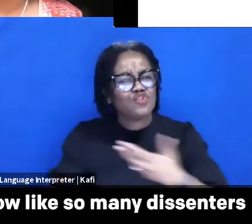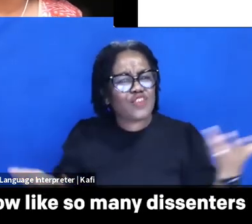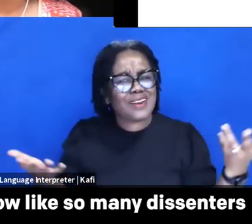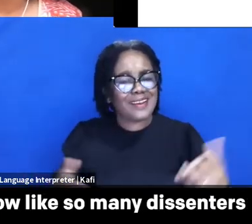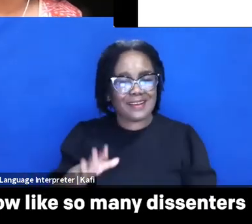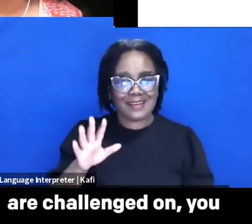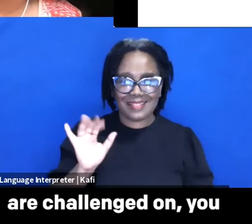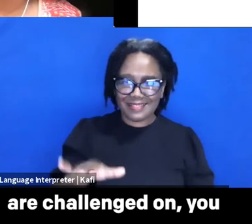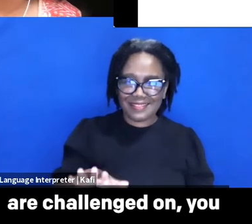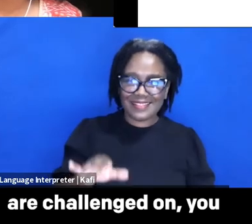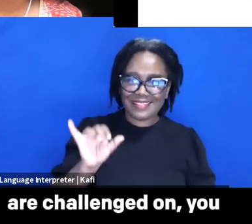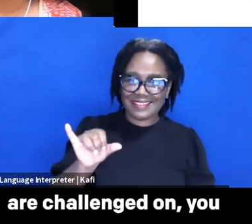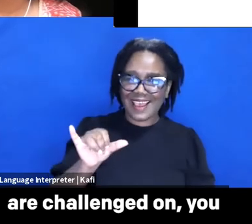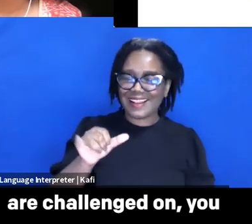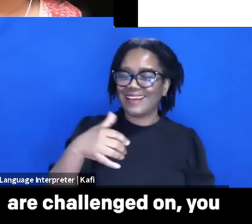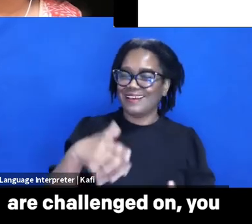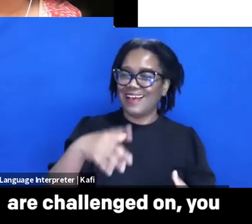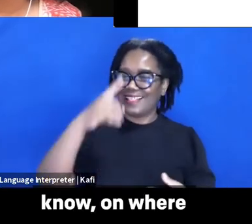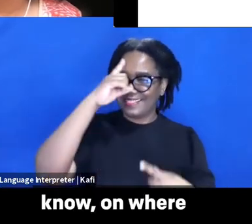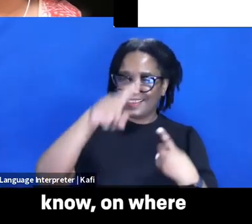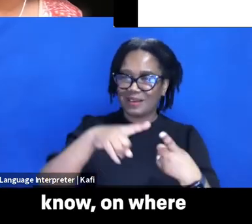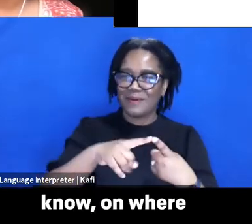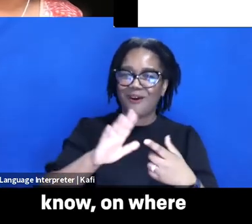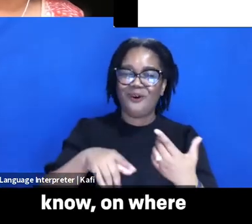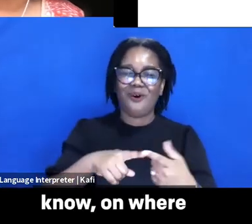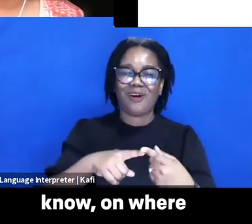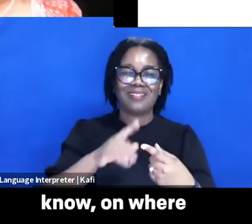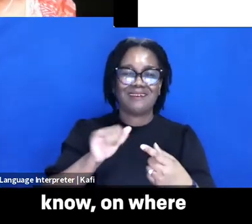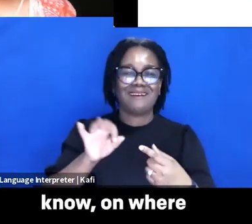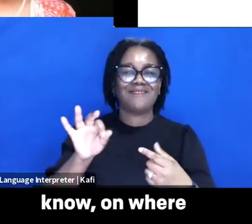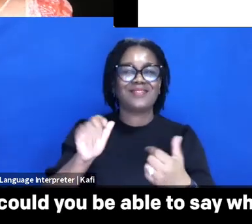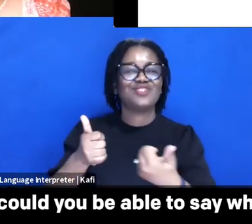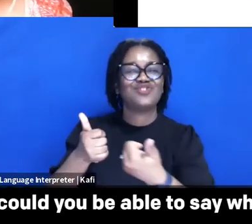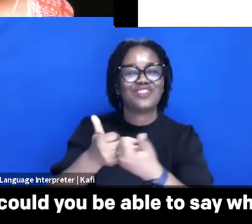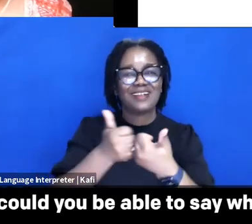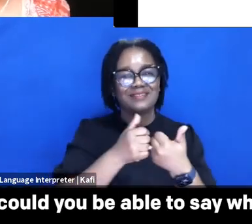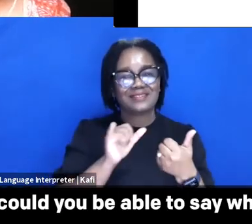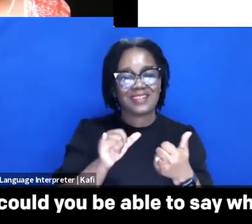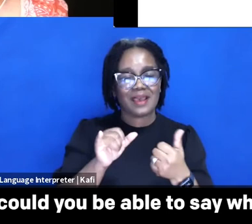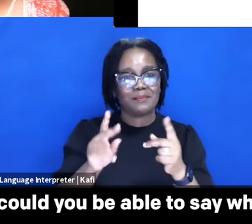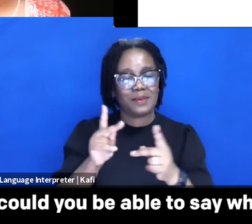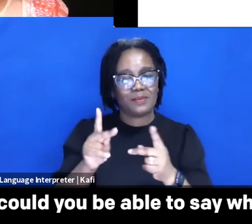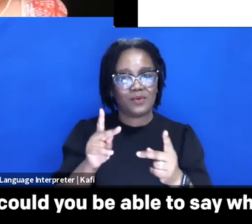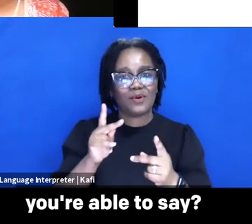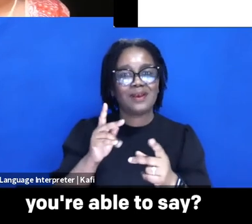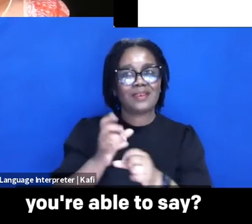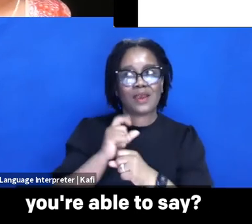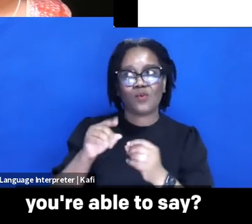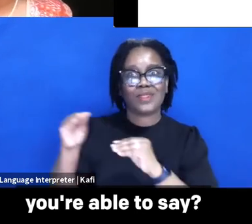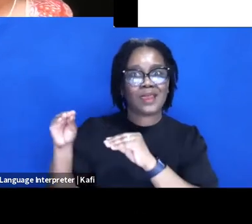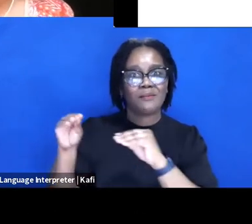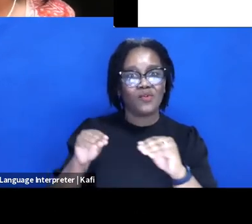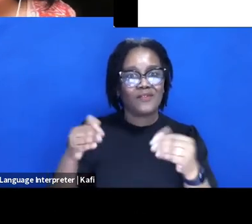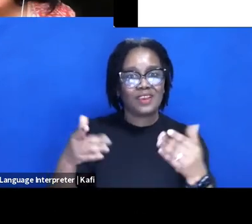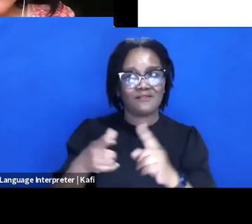many dissenters are challenged on, you know, on how, where else could you be able to say what you're able to